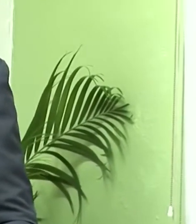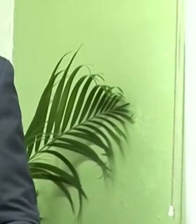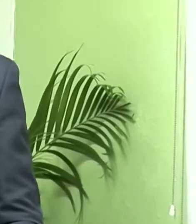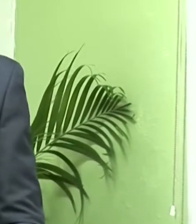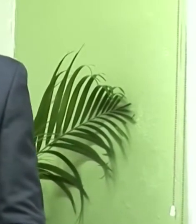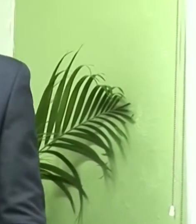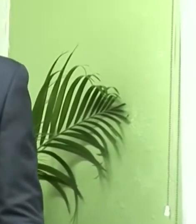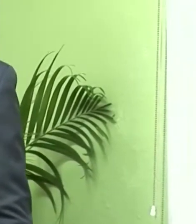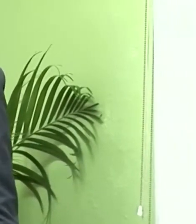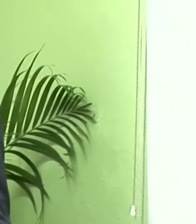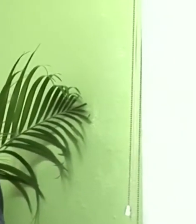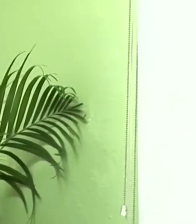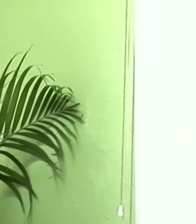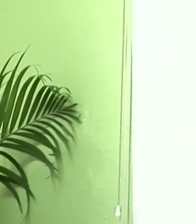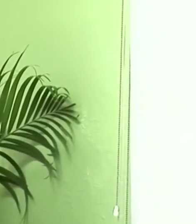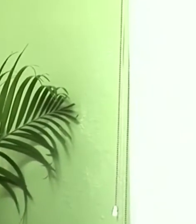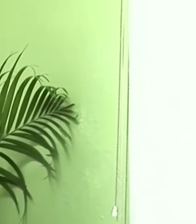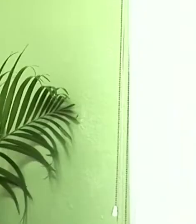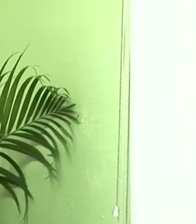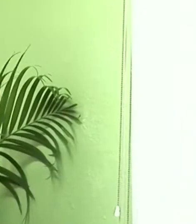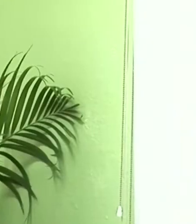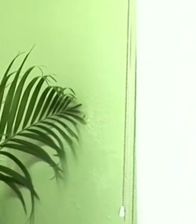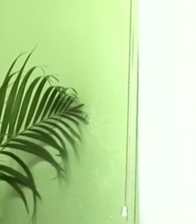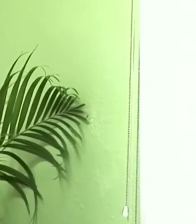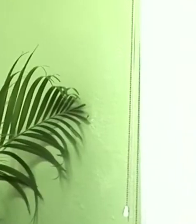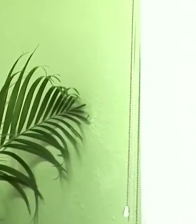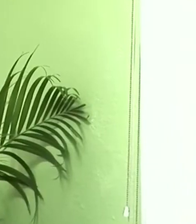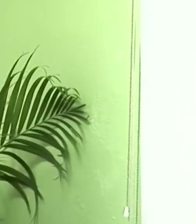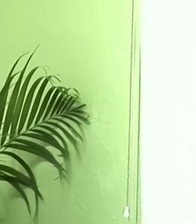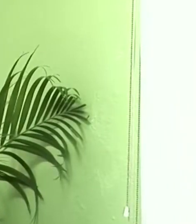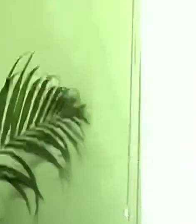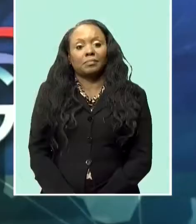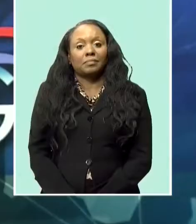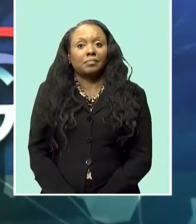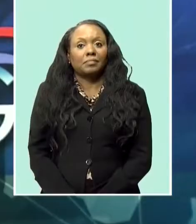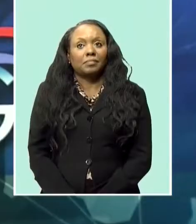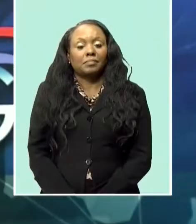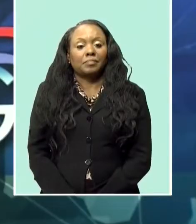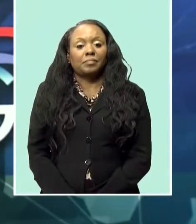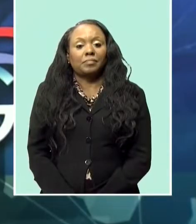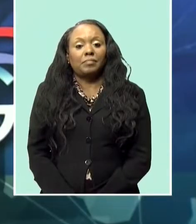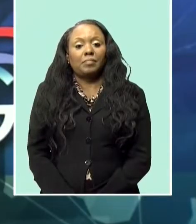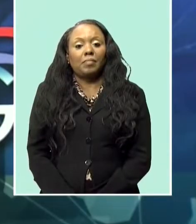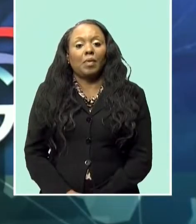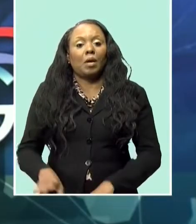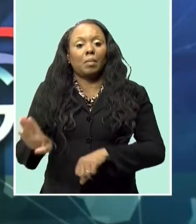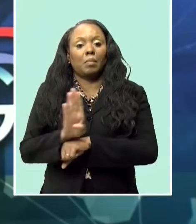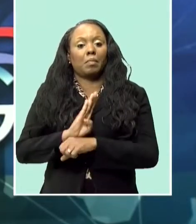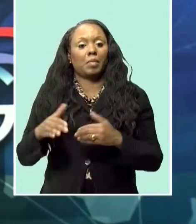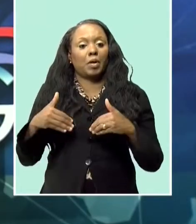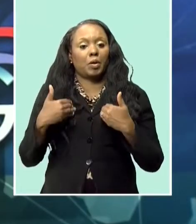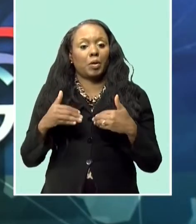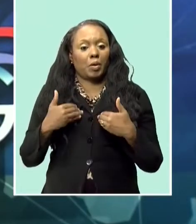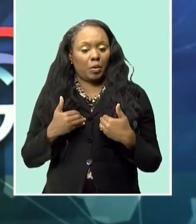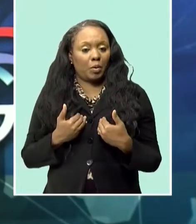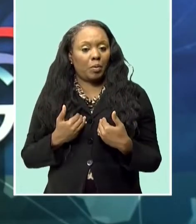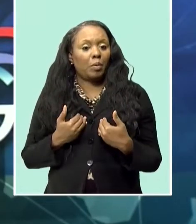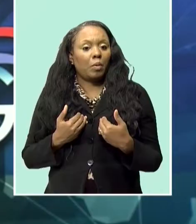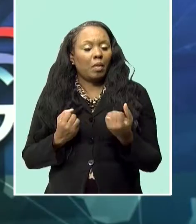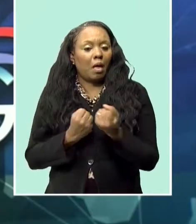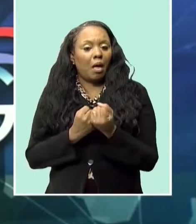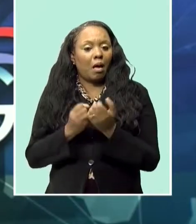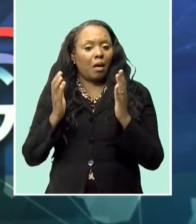commitment, goodwill, and high morale. A Barbadian youth advocate has pressed for